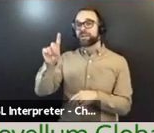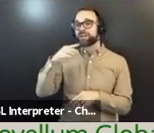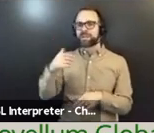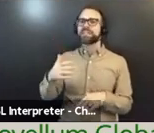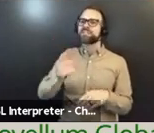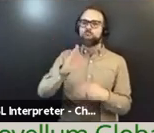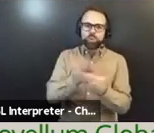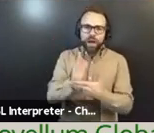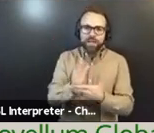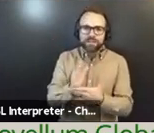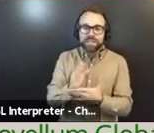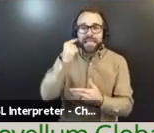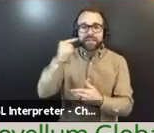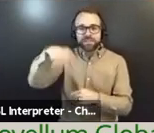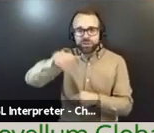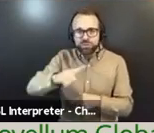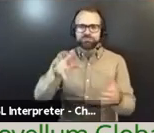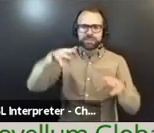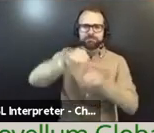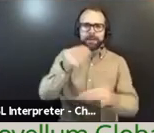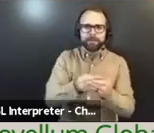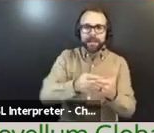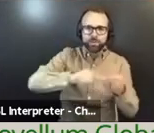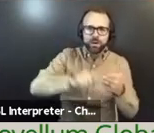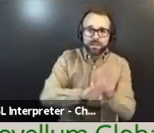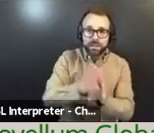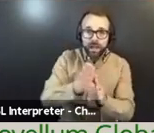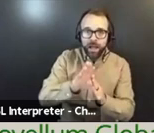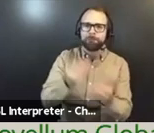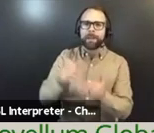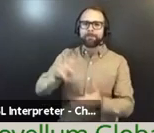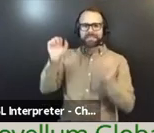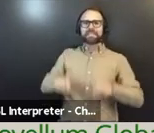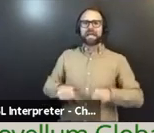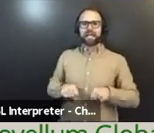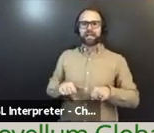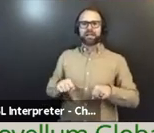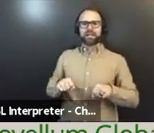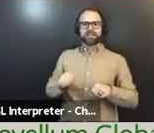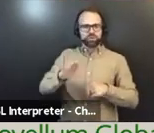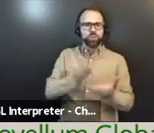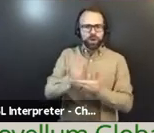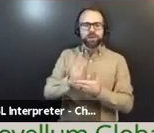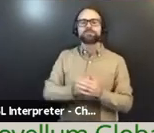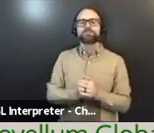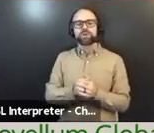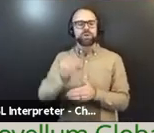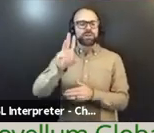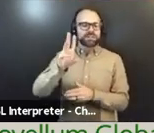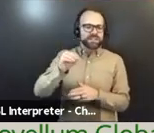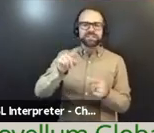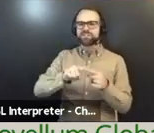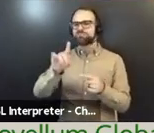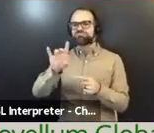your right. If you spent the money on R&D, it's your right to get that money back. So accepting 60% return or 70% return is